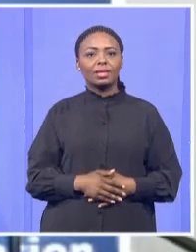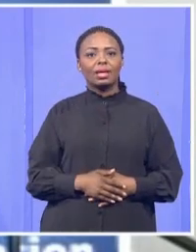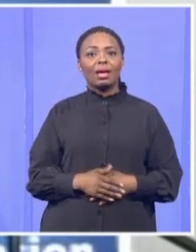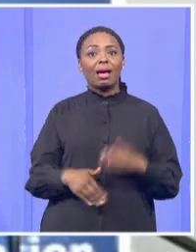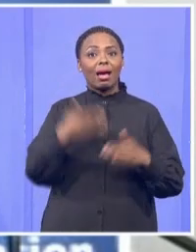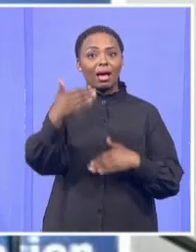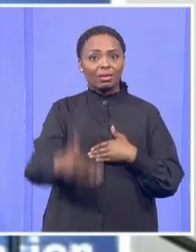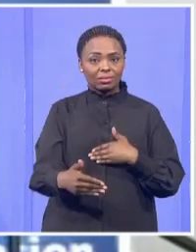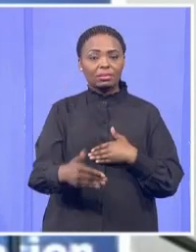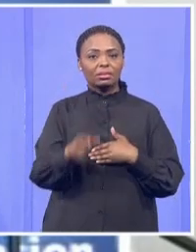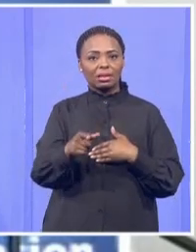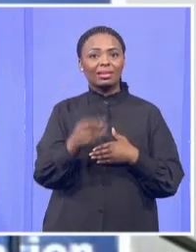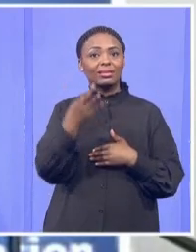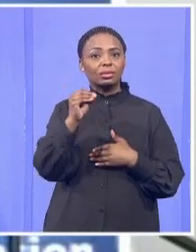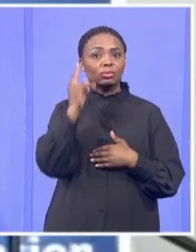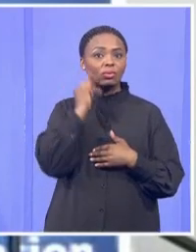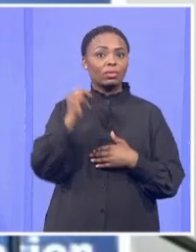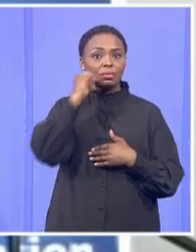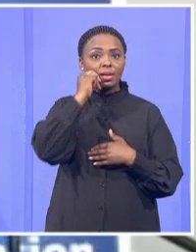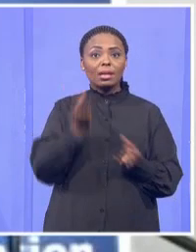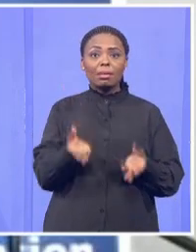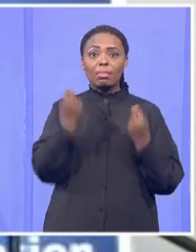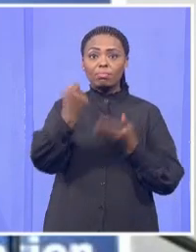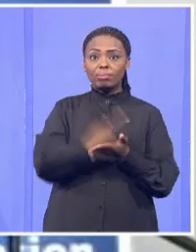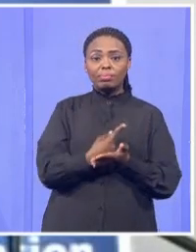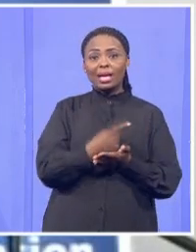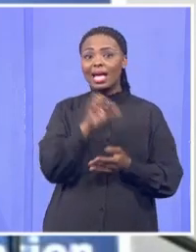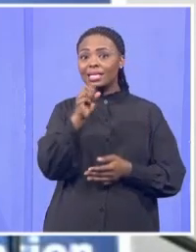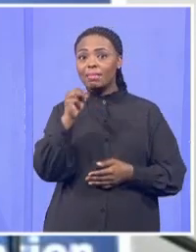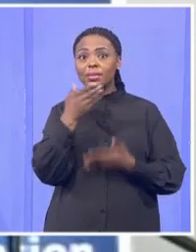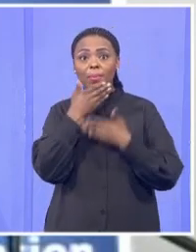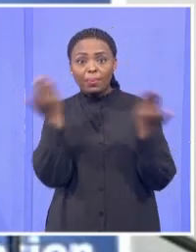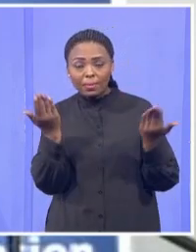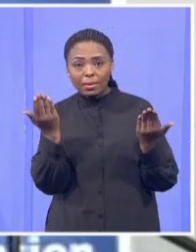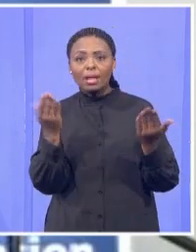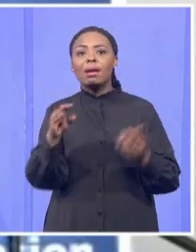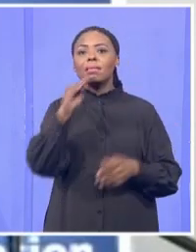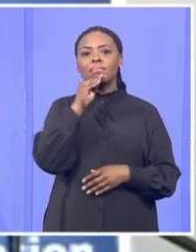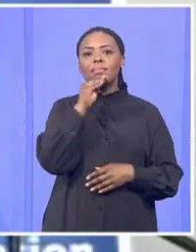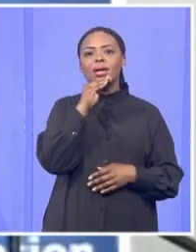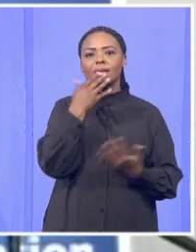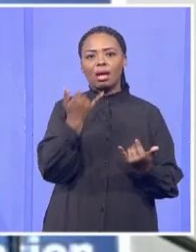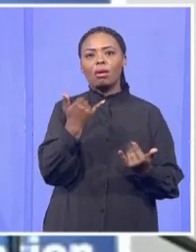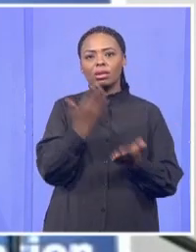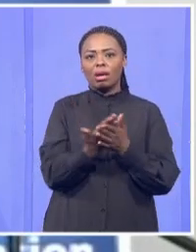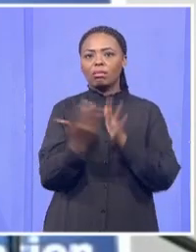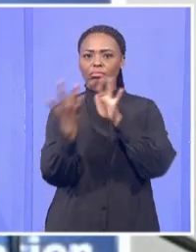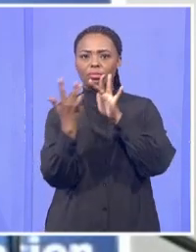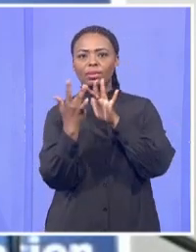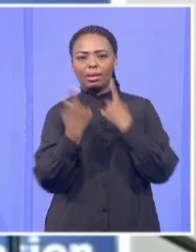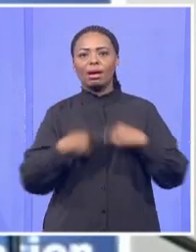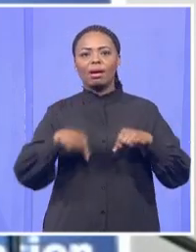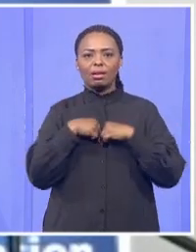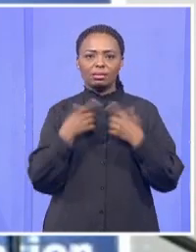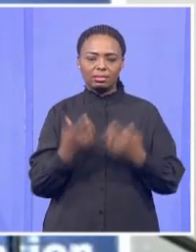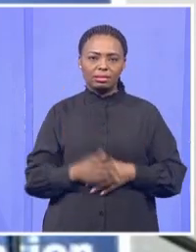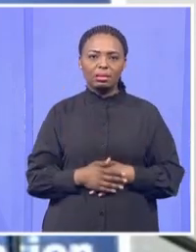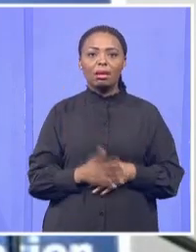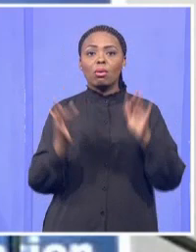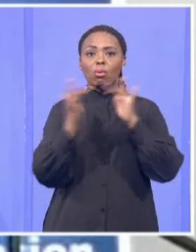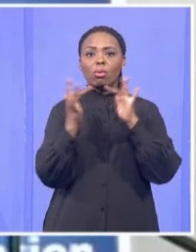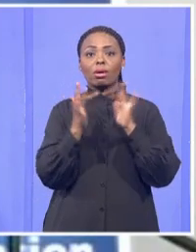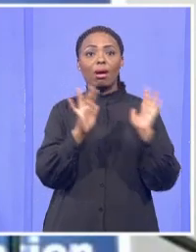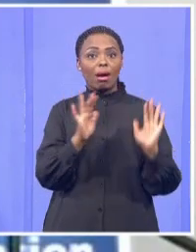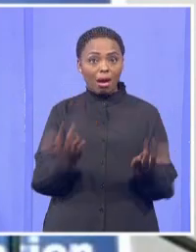of November, if you have not received an SMS, that's when you can be in a position to contact us, and contact us